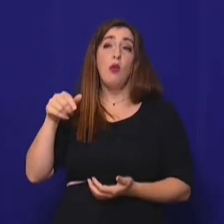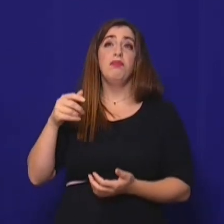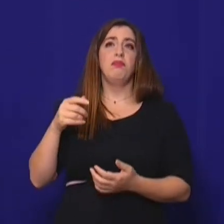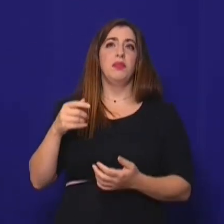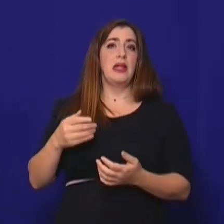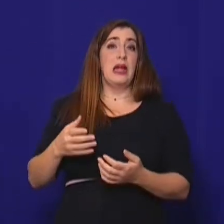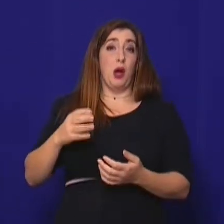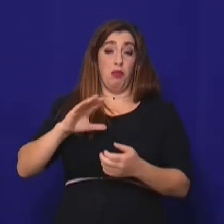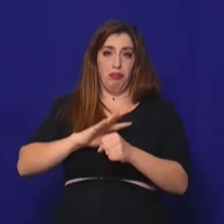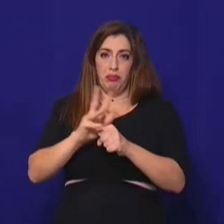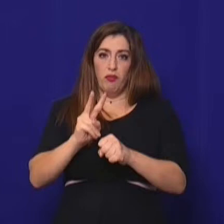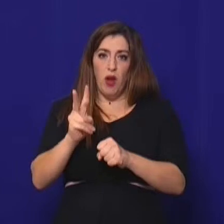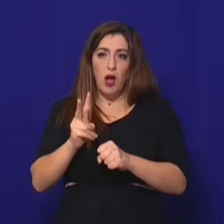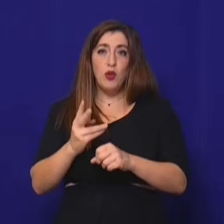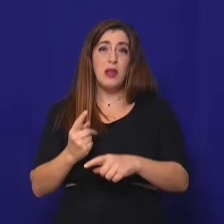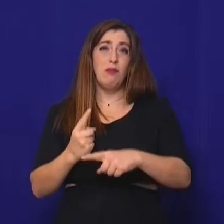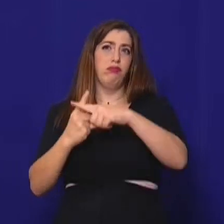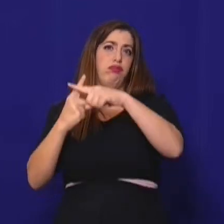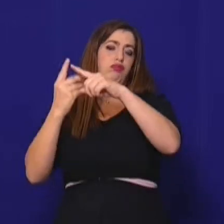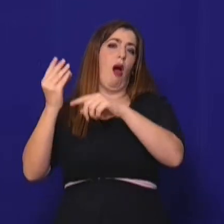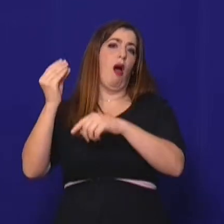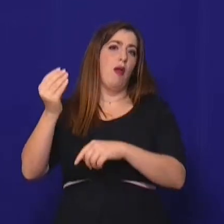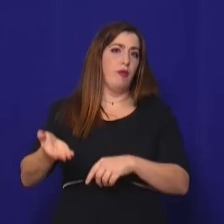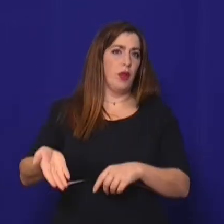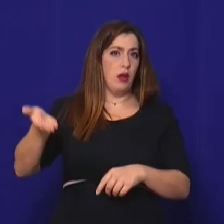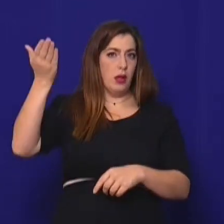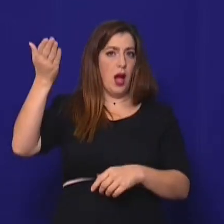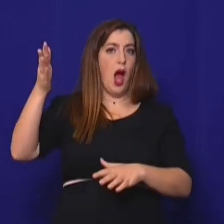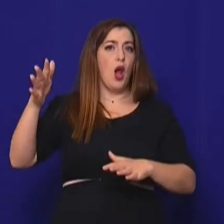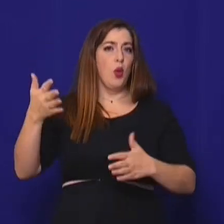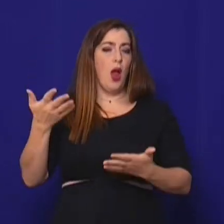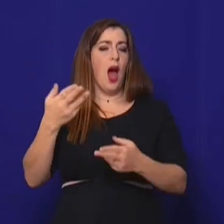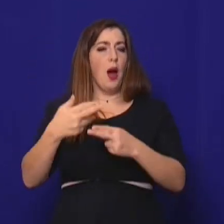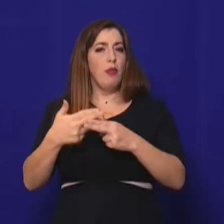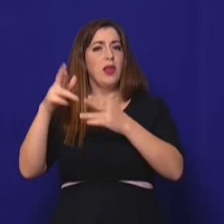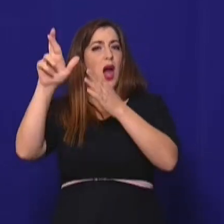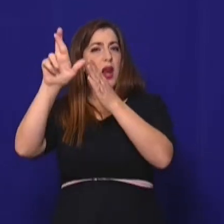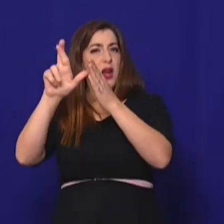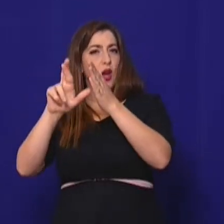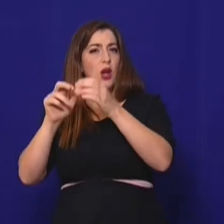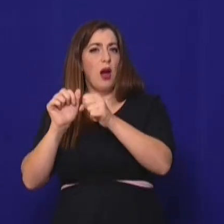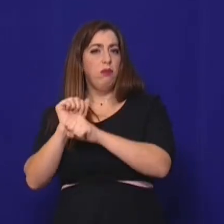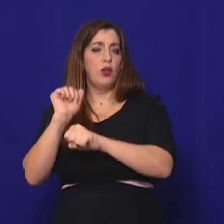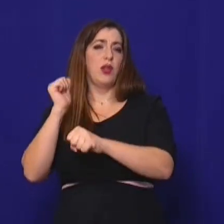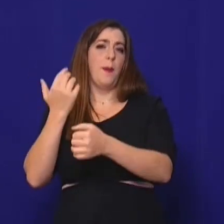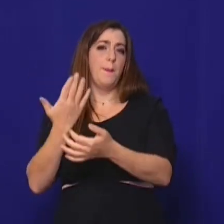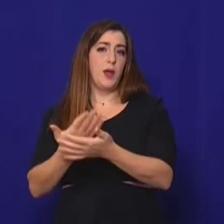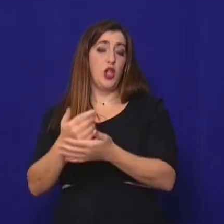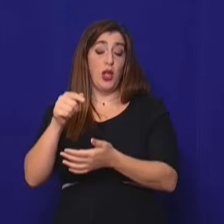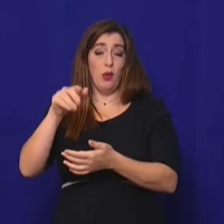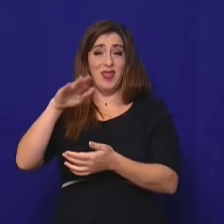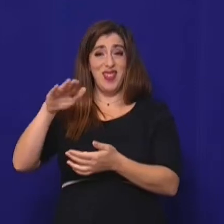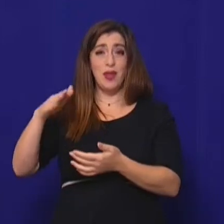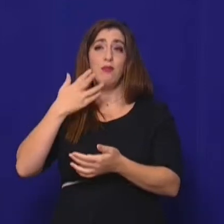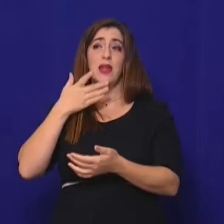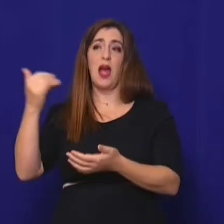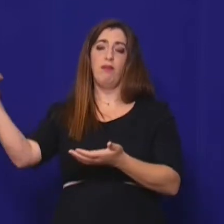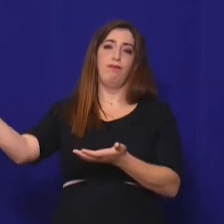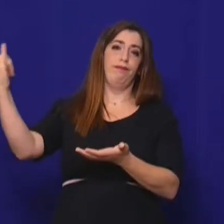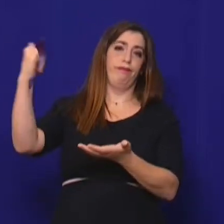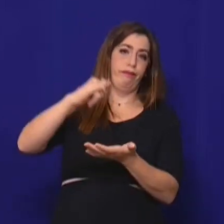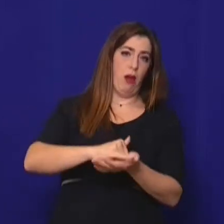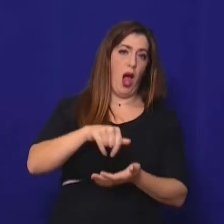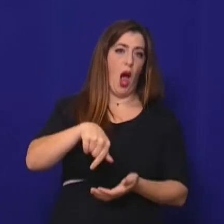dik il-leġiżlazzjoni biex in-nies li ġejjin minn postijiet fejn għandhom rata ta' positivity li hija għolja dawn iridu